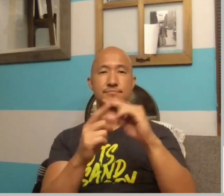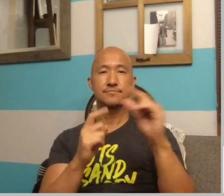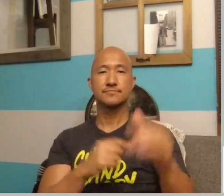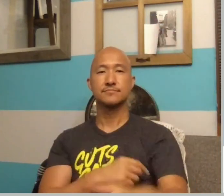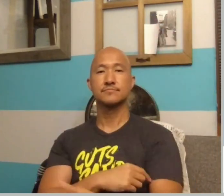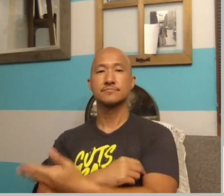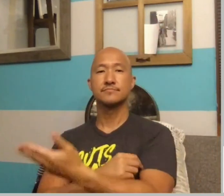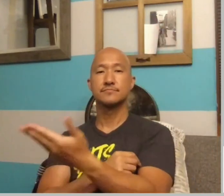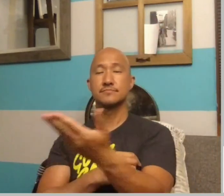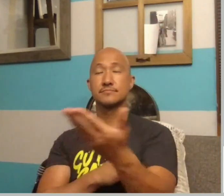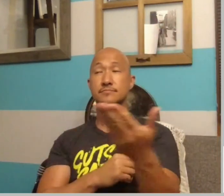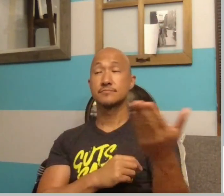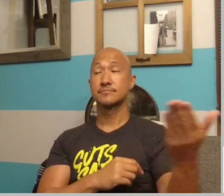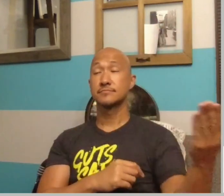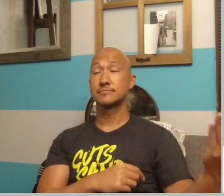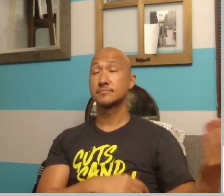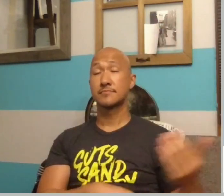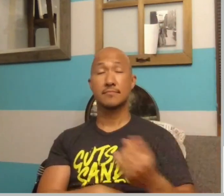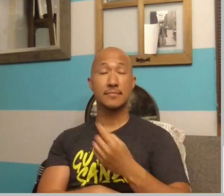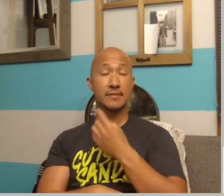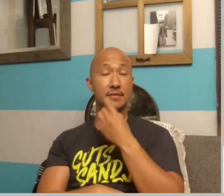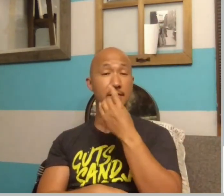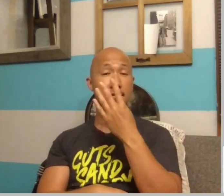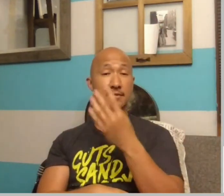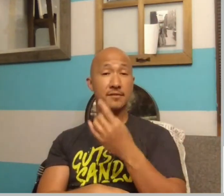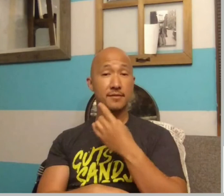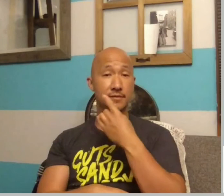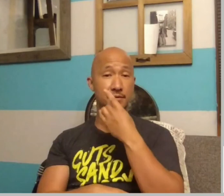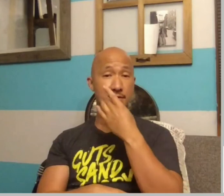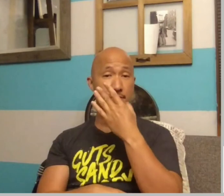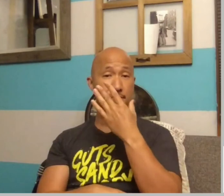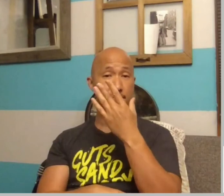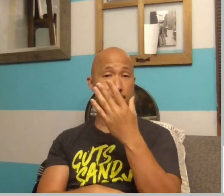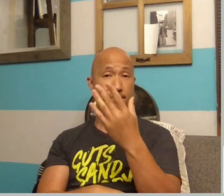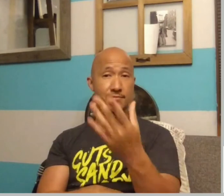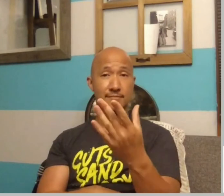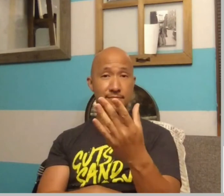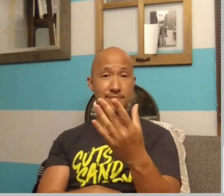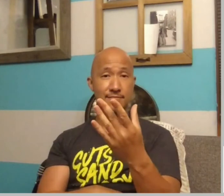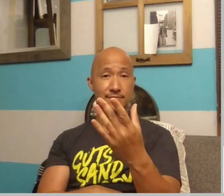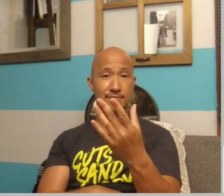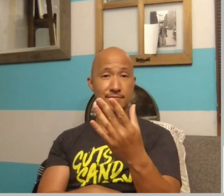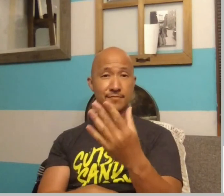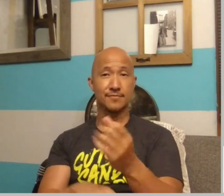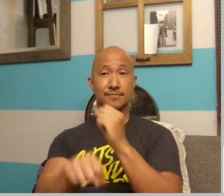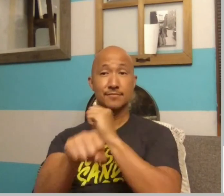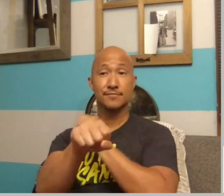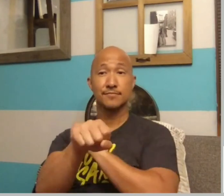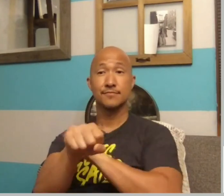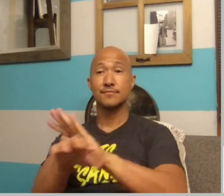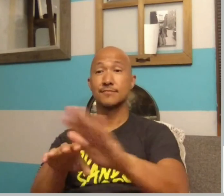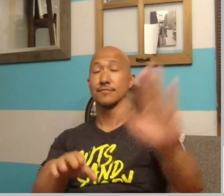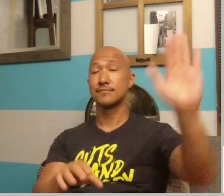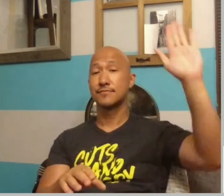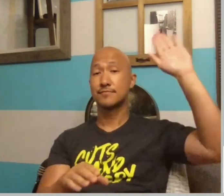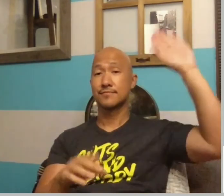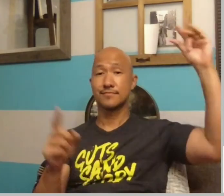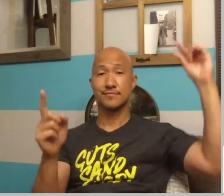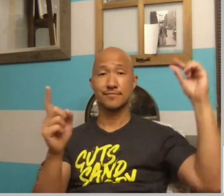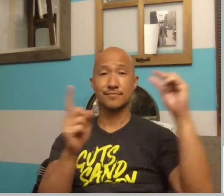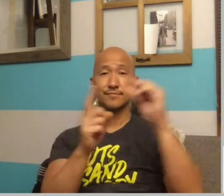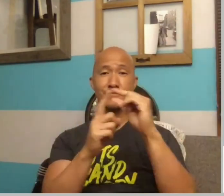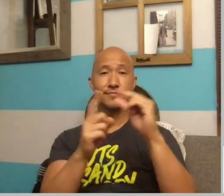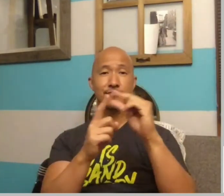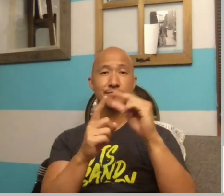word, Lord, and let there be light. Send forth